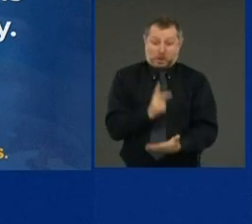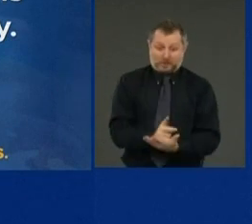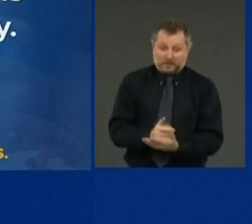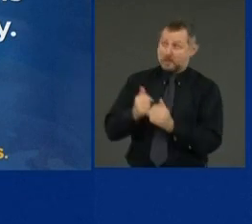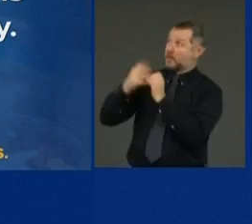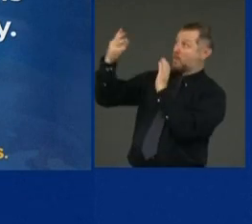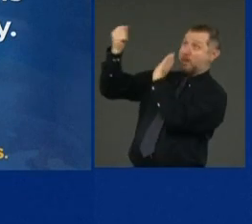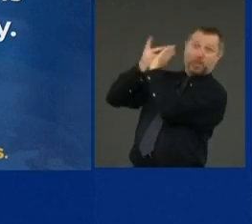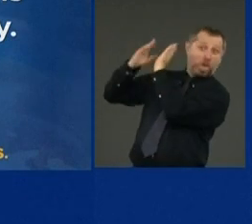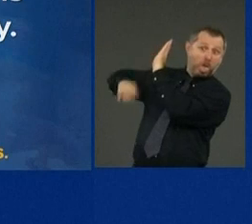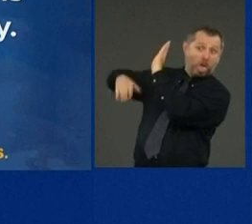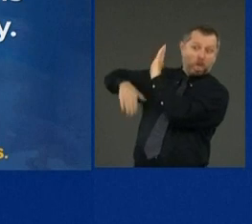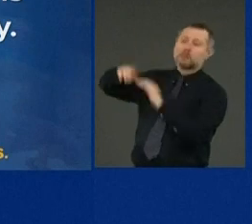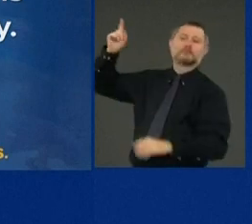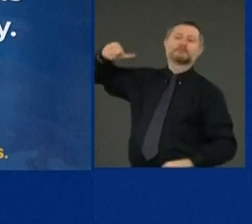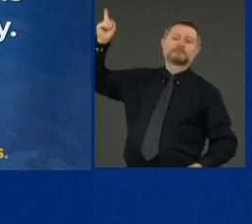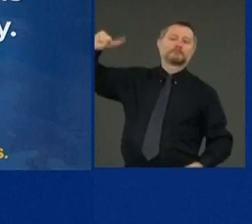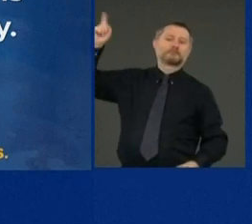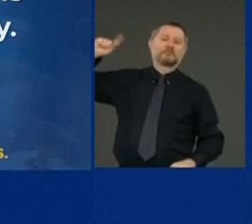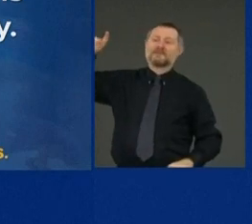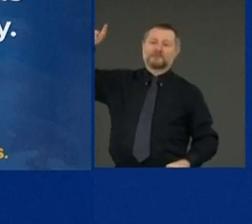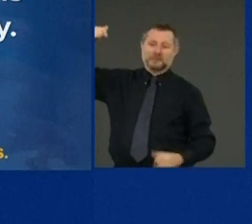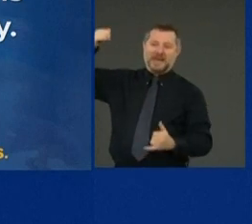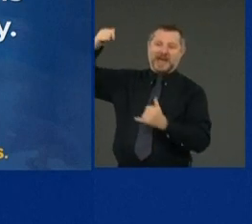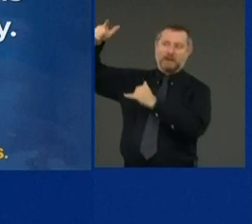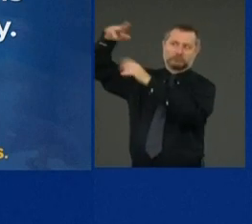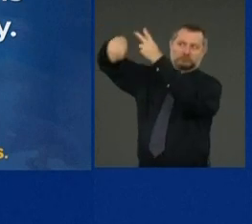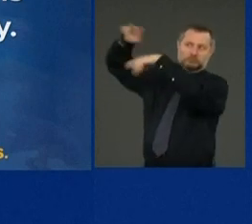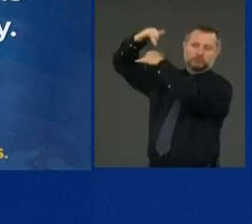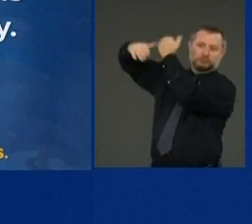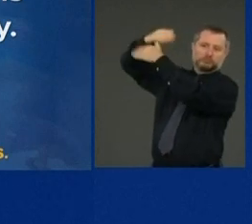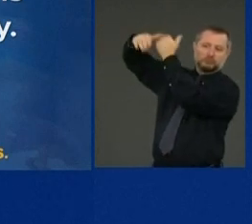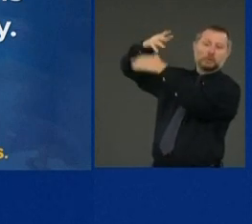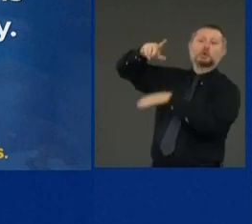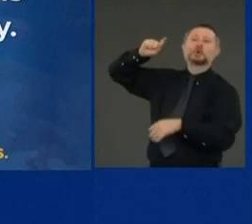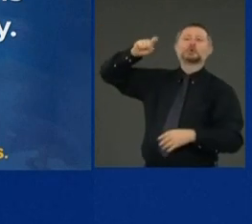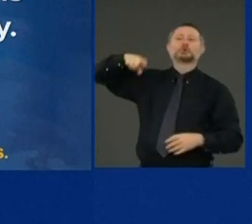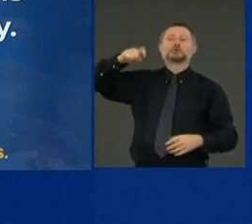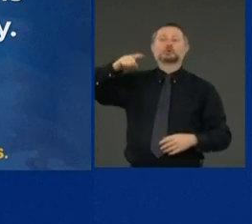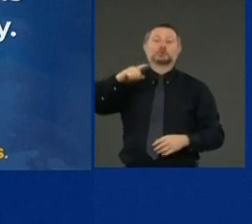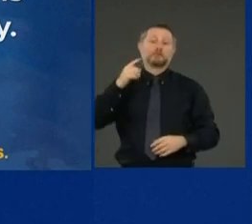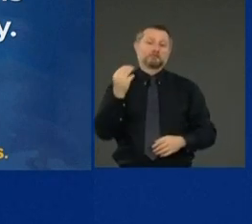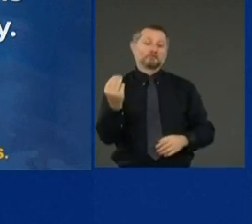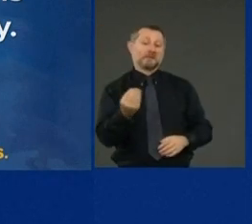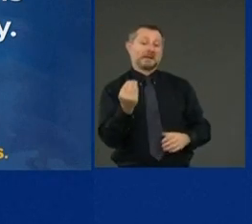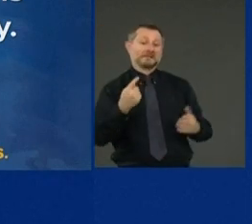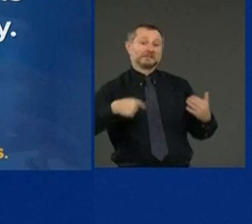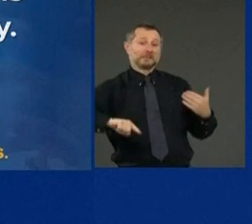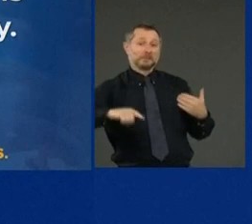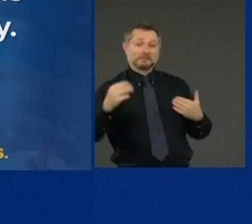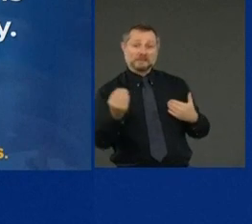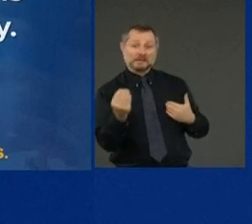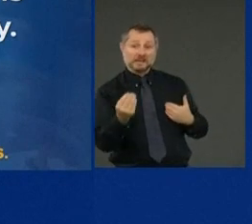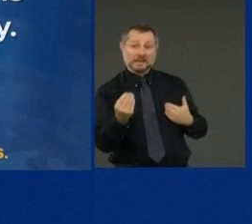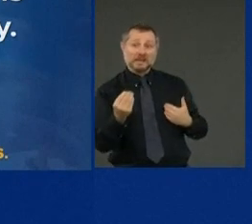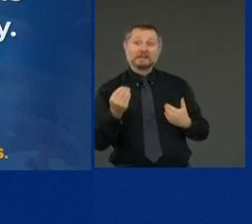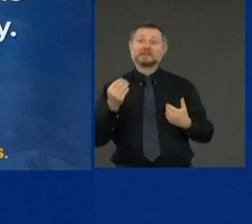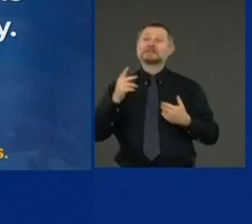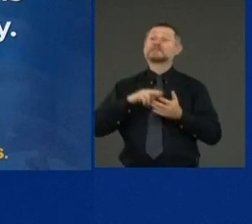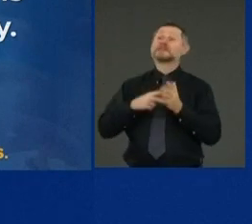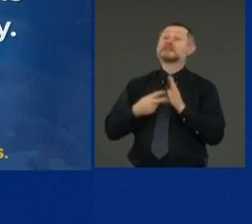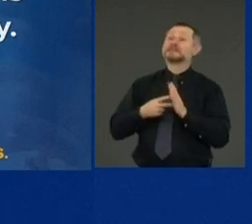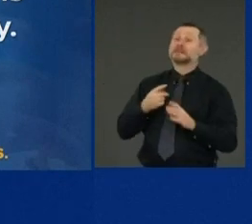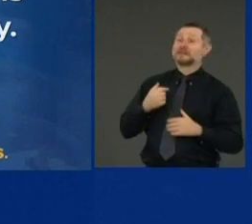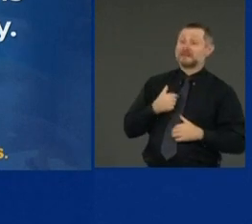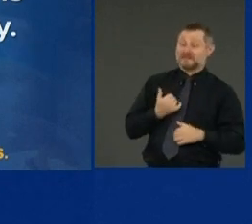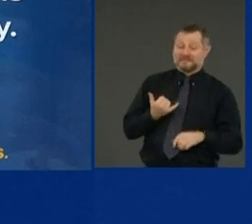they're reviewing the New York City data. It's supposed to go on Monday. They'll watch it Friday, Saturday, Sunday.